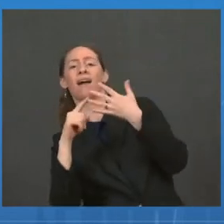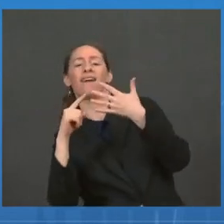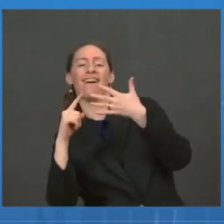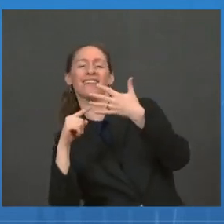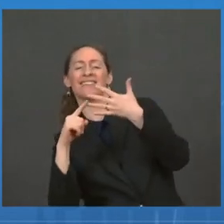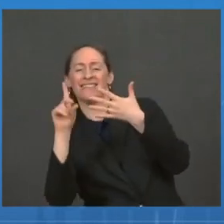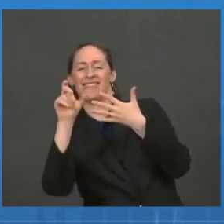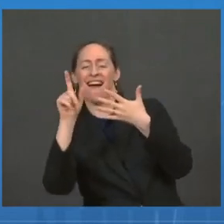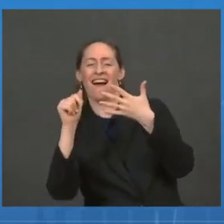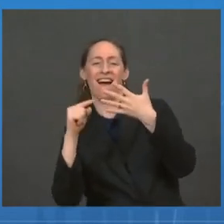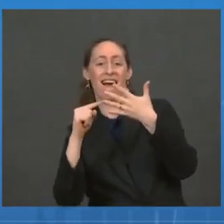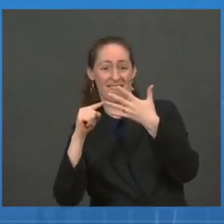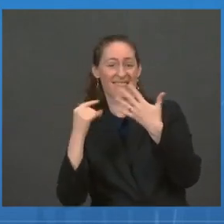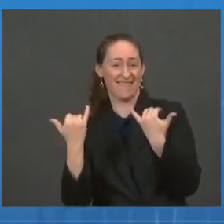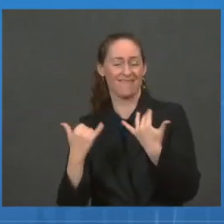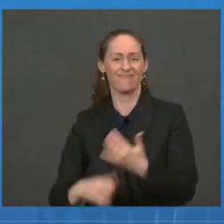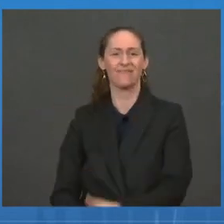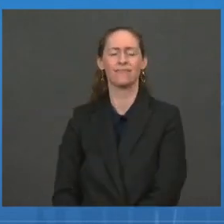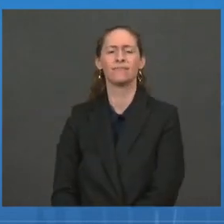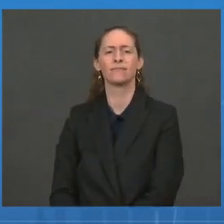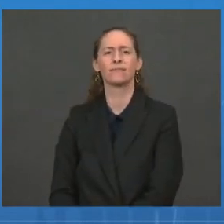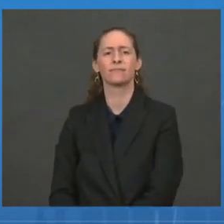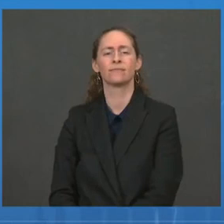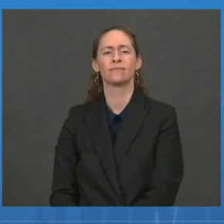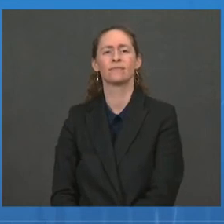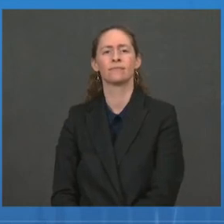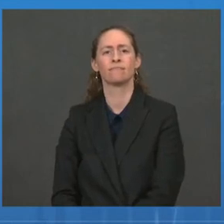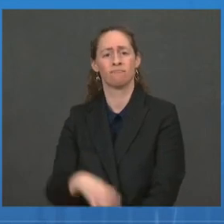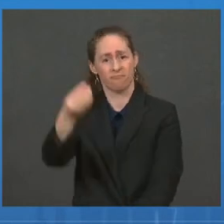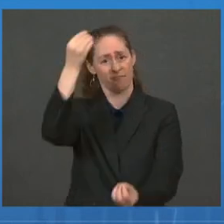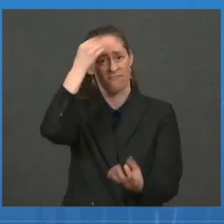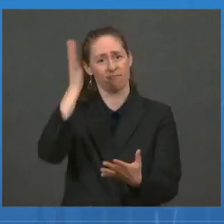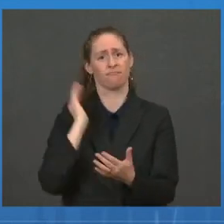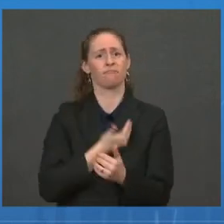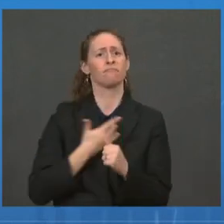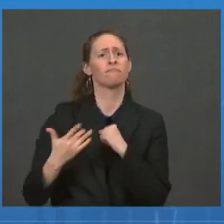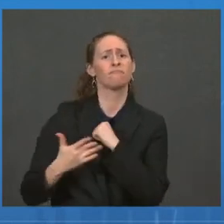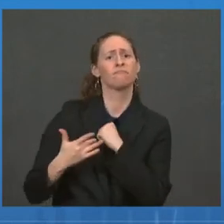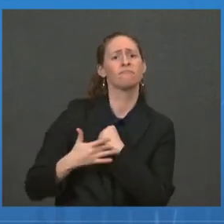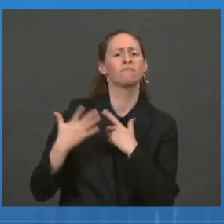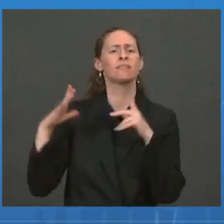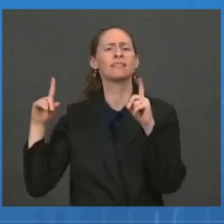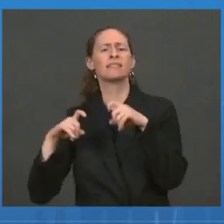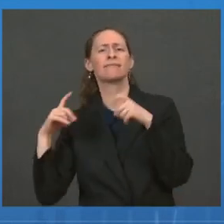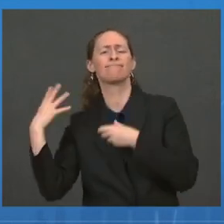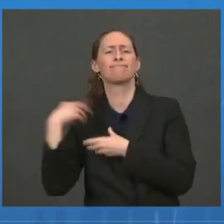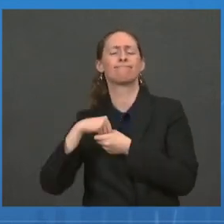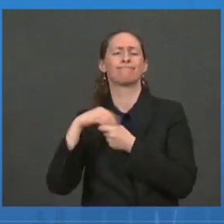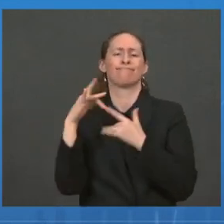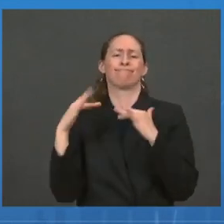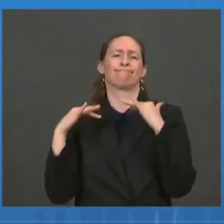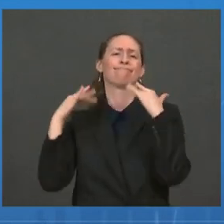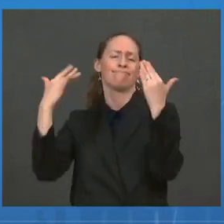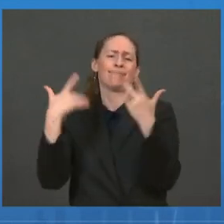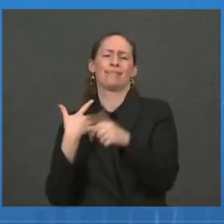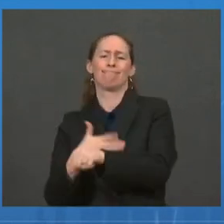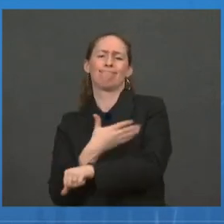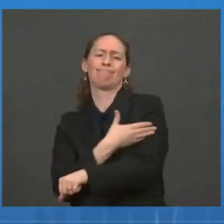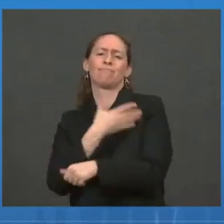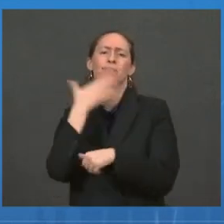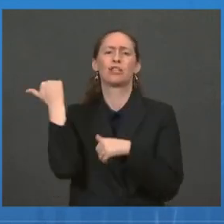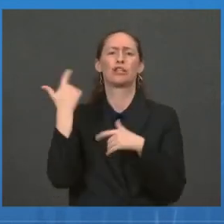faster as we have done throughout the pandemic cdc is evaluating how to make international travel as safe as